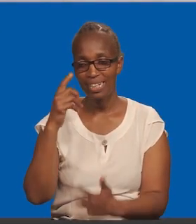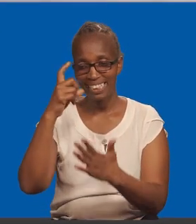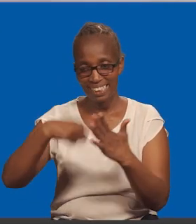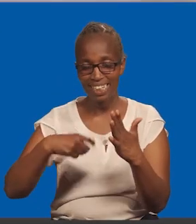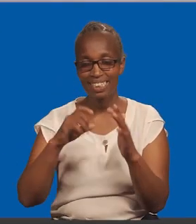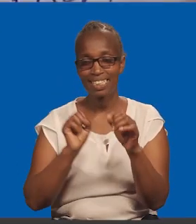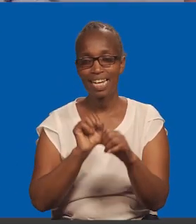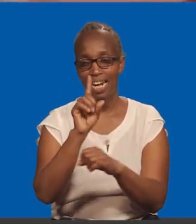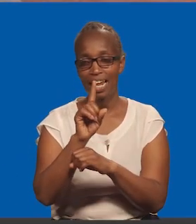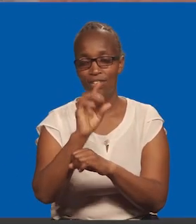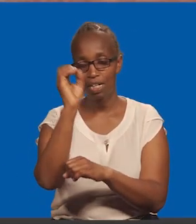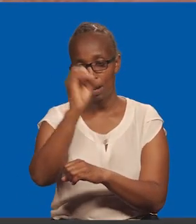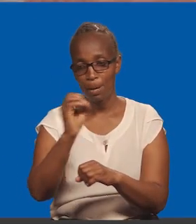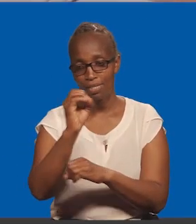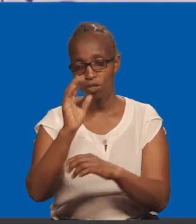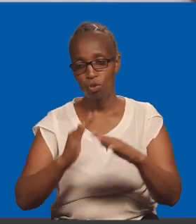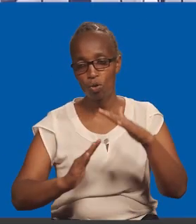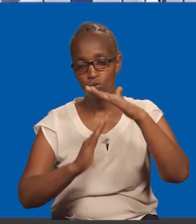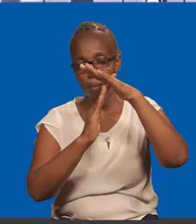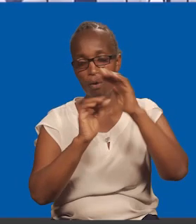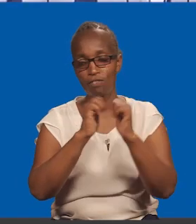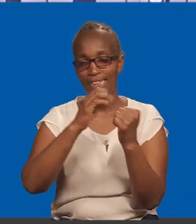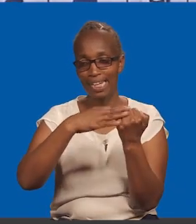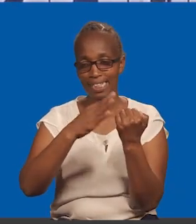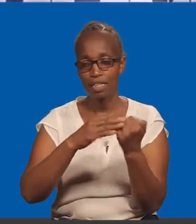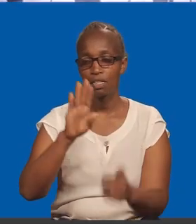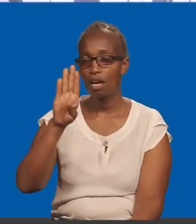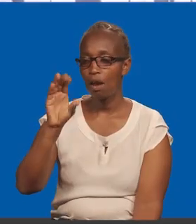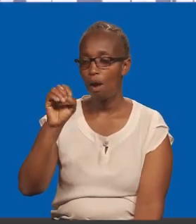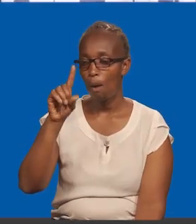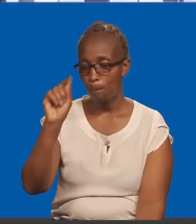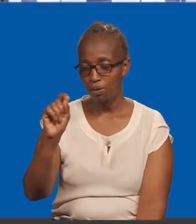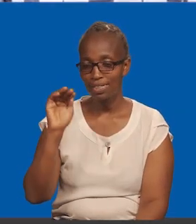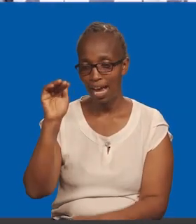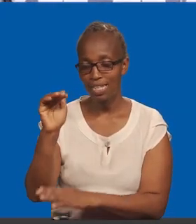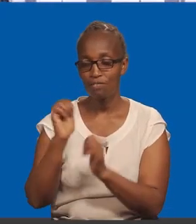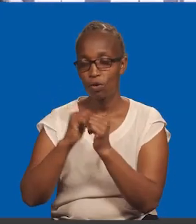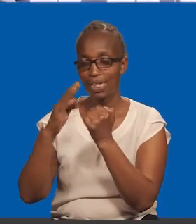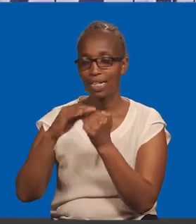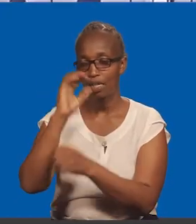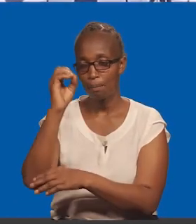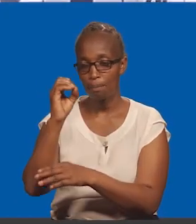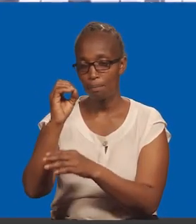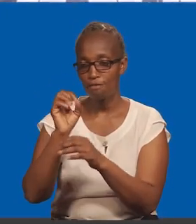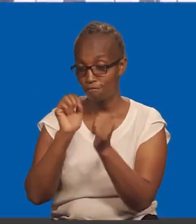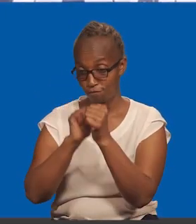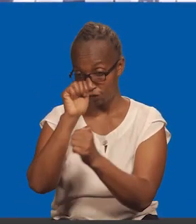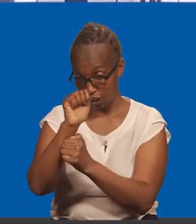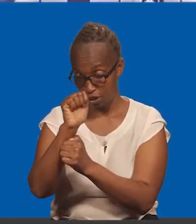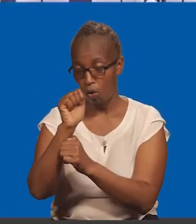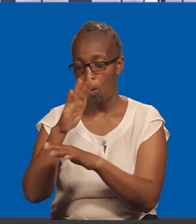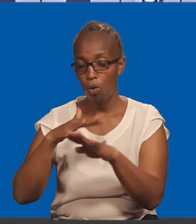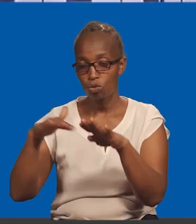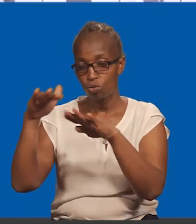charging 11% booking fee on top of the 18% commission, while Bolt has been charging 5% booking fee on top of